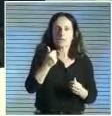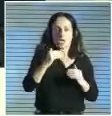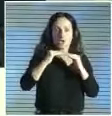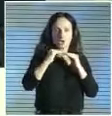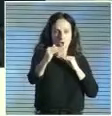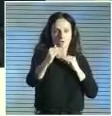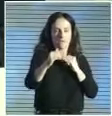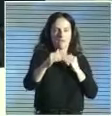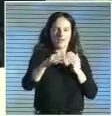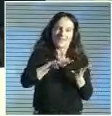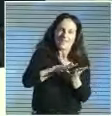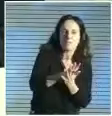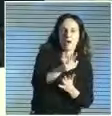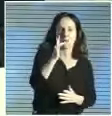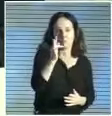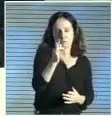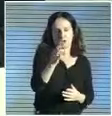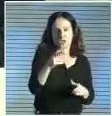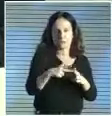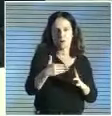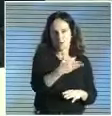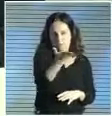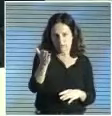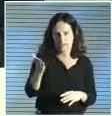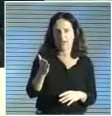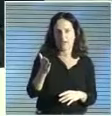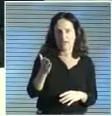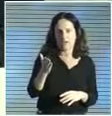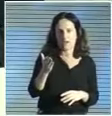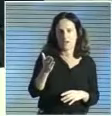with their employees, how they can